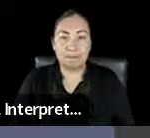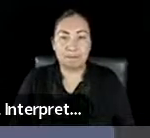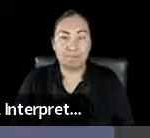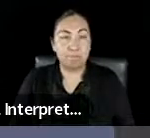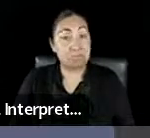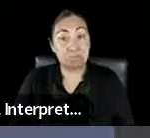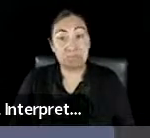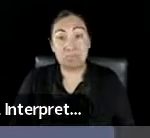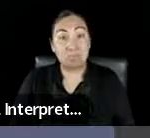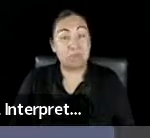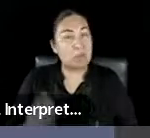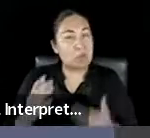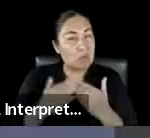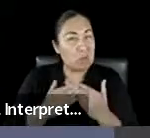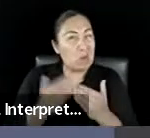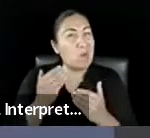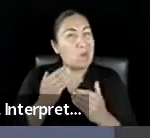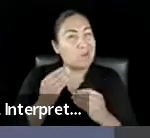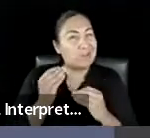And we almost got it.